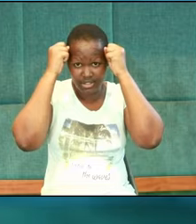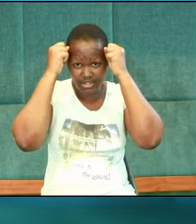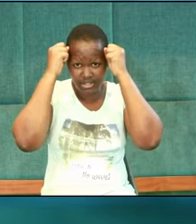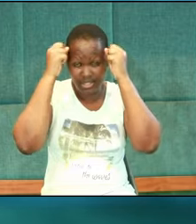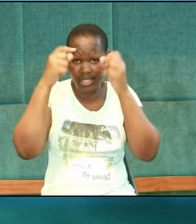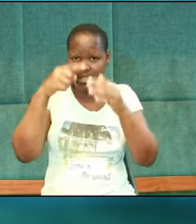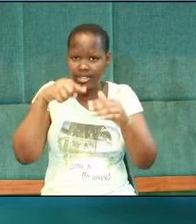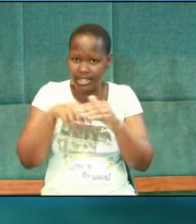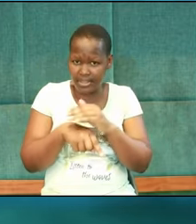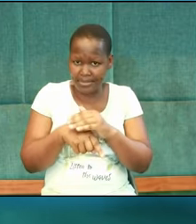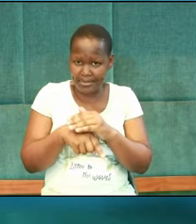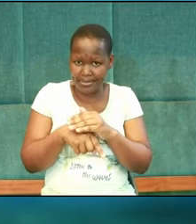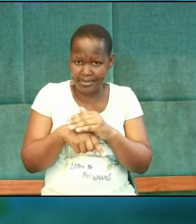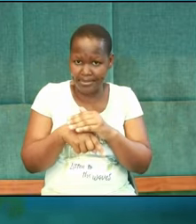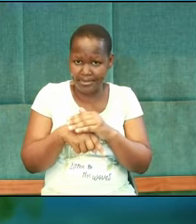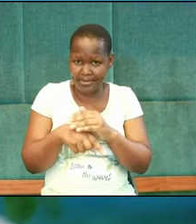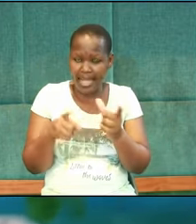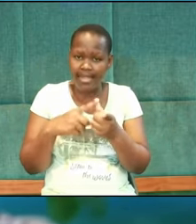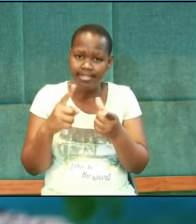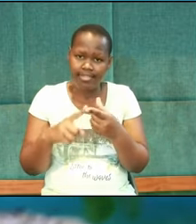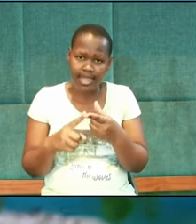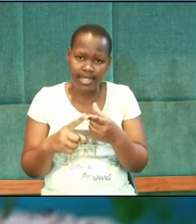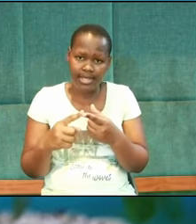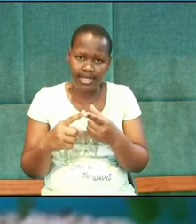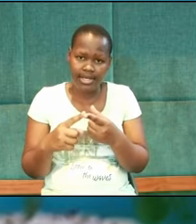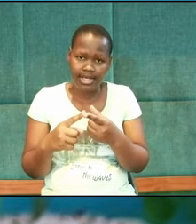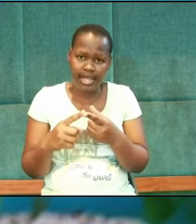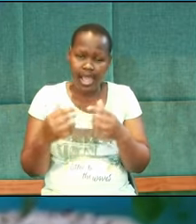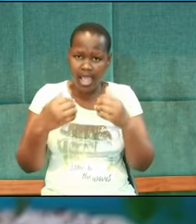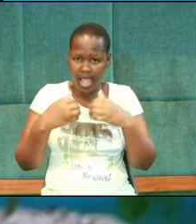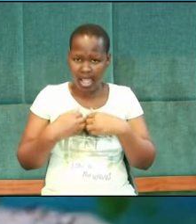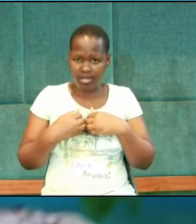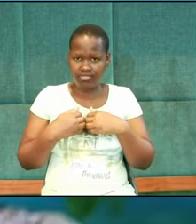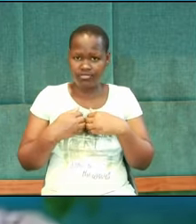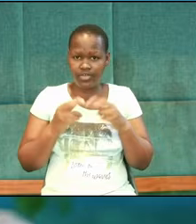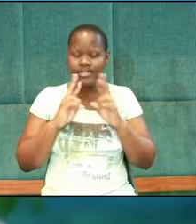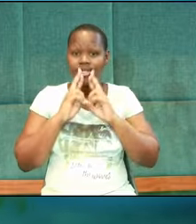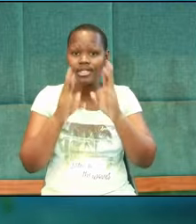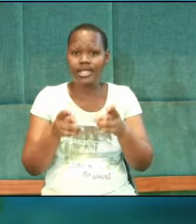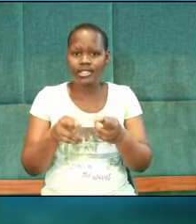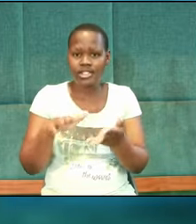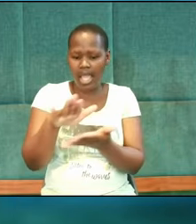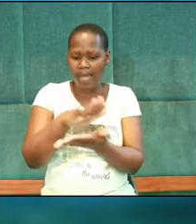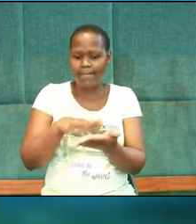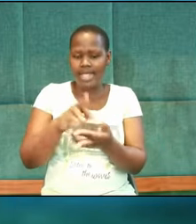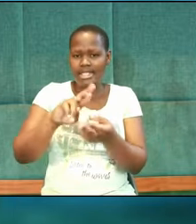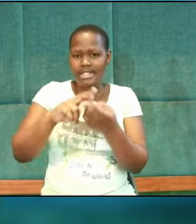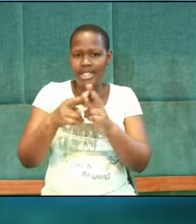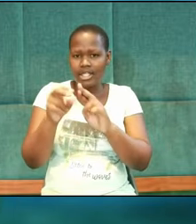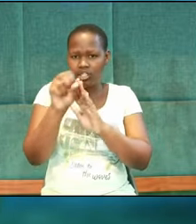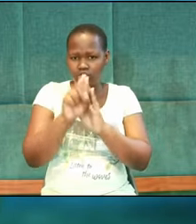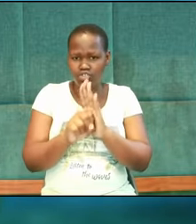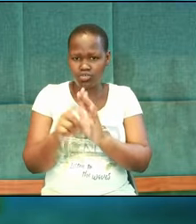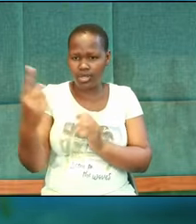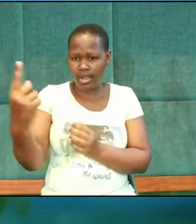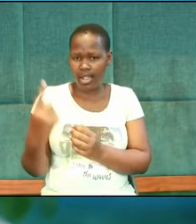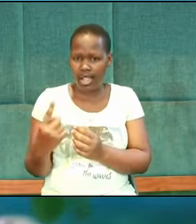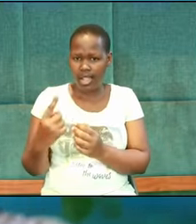studiousness, to come to a conclusion. Or, based on relationship, you come to a